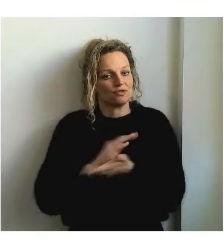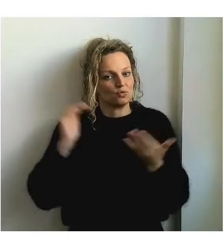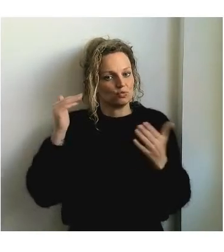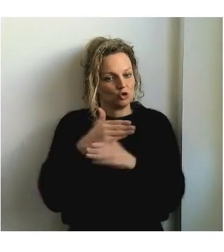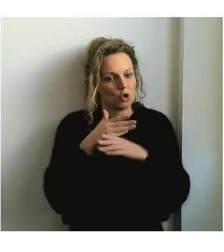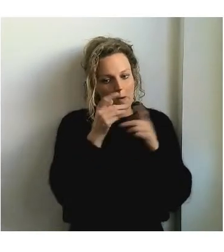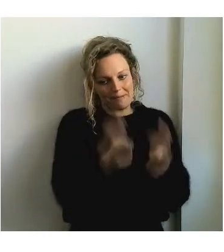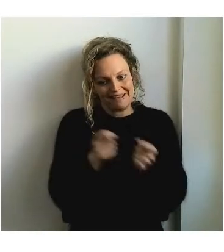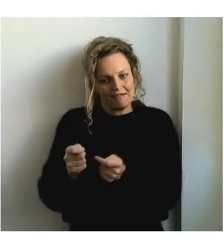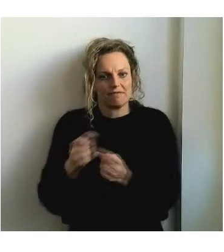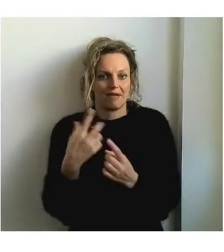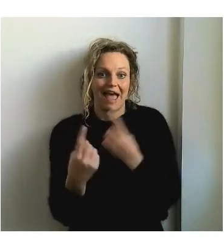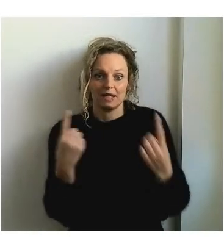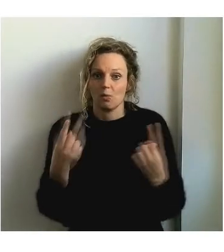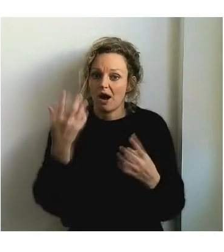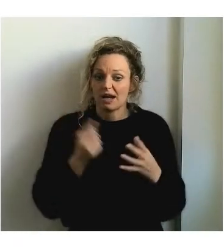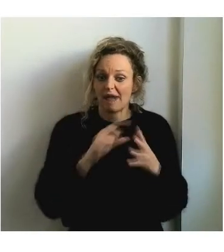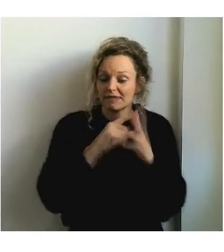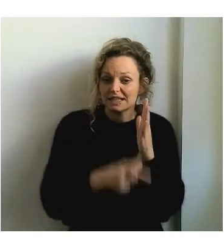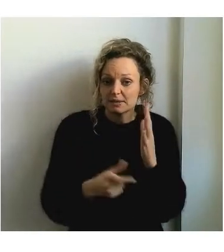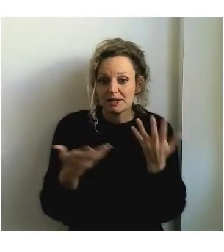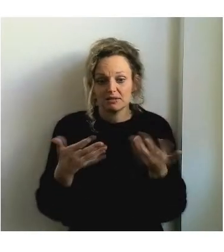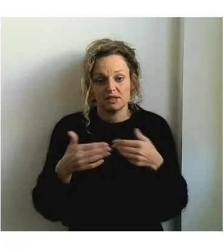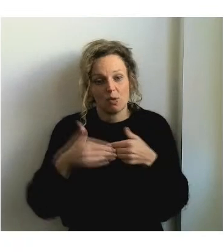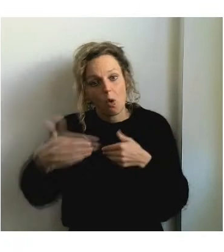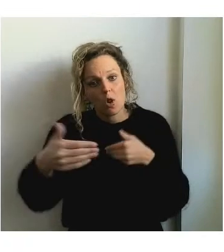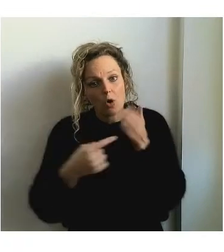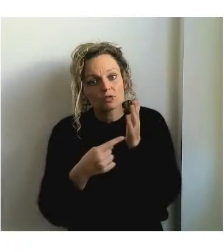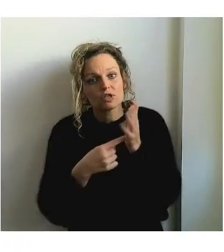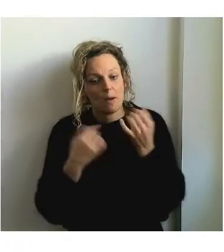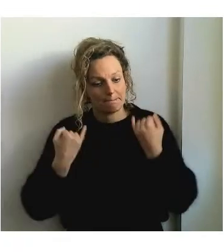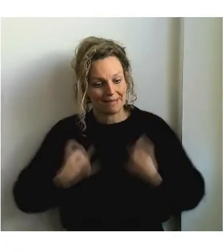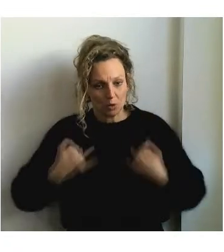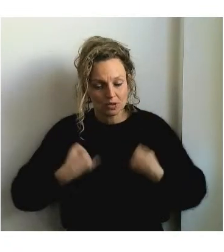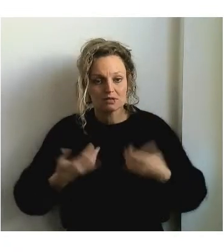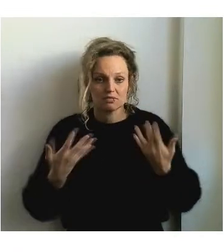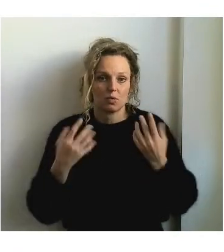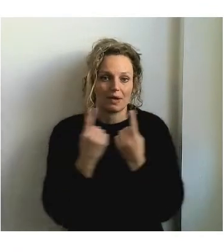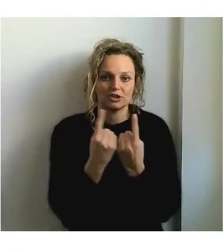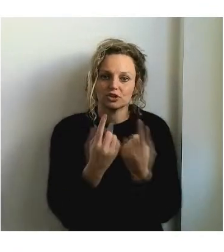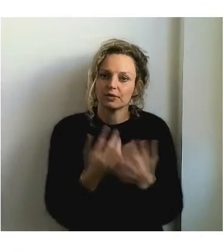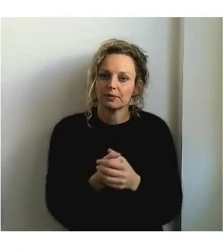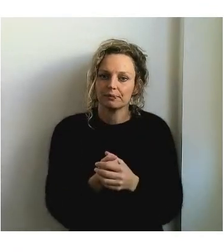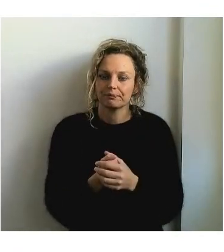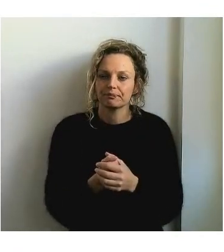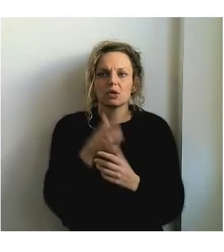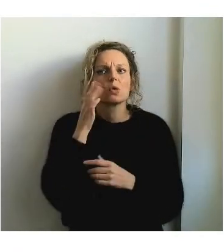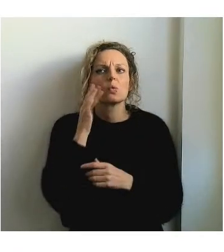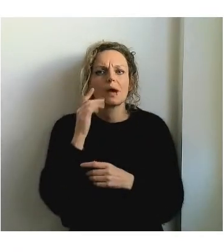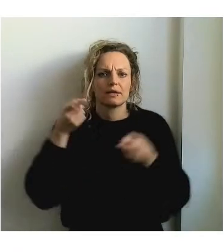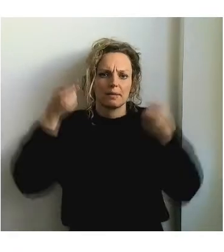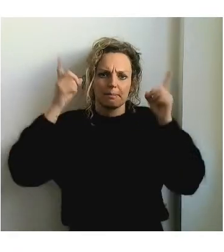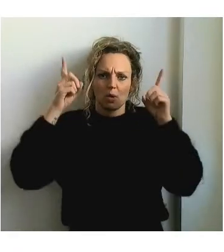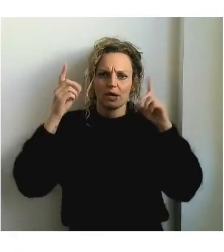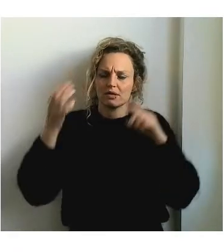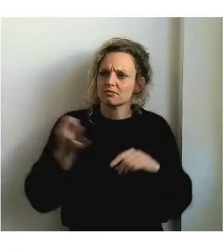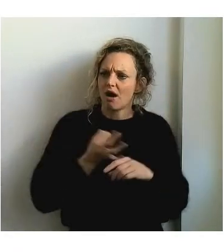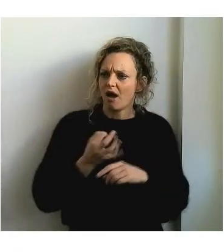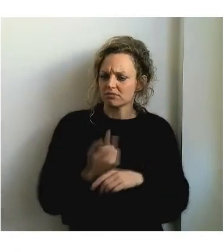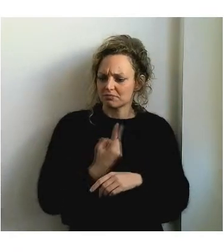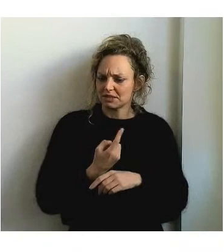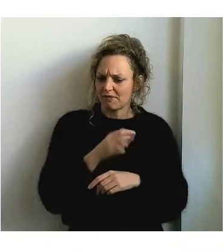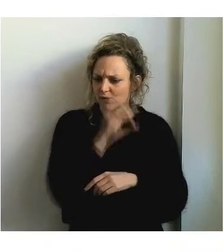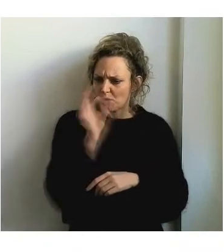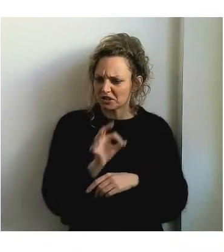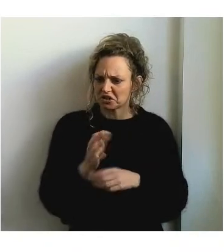with a disability or a long-term condition. Like, if employers ask themselves that question, I'm sure they'd all say, "Oh yeah, of course we're open